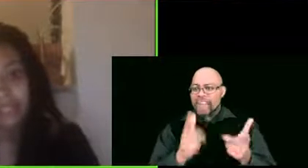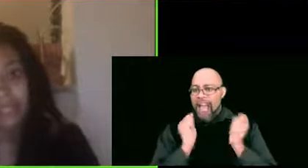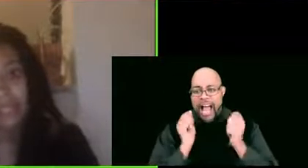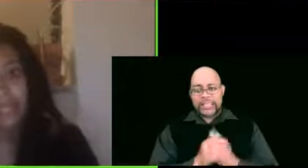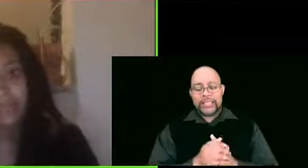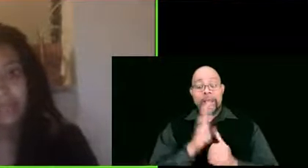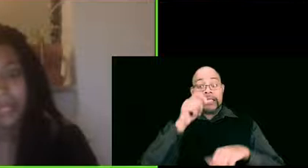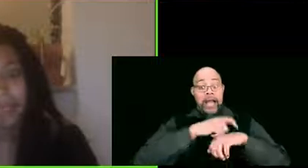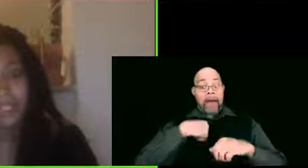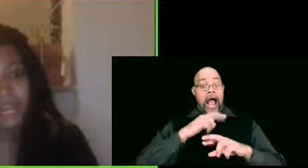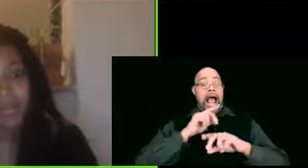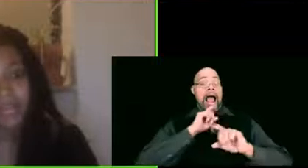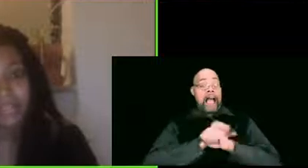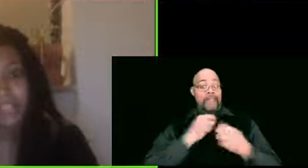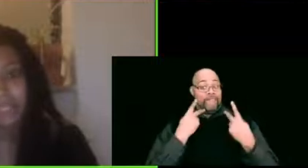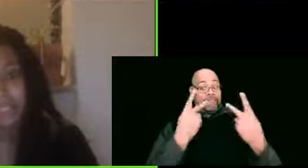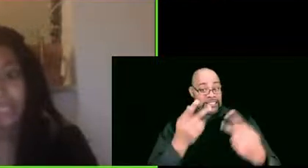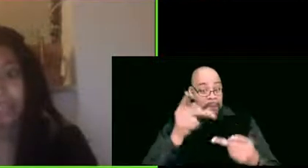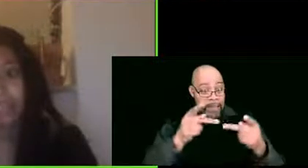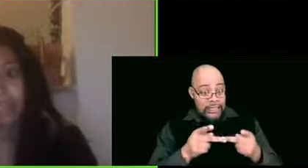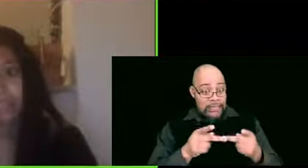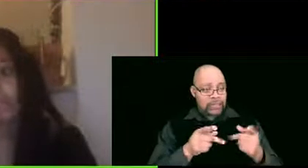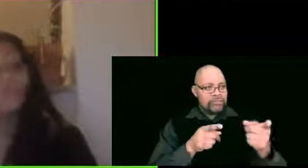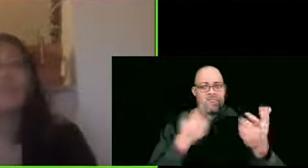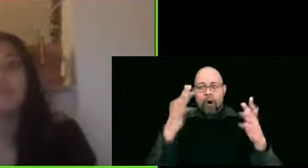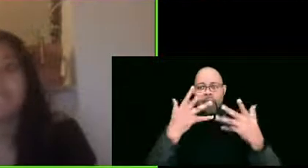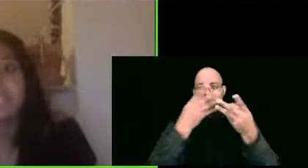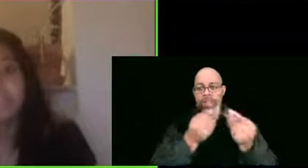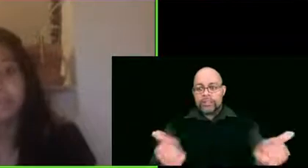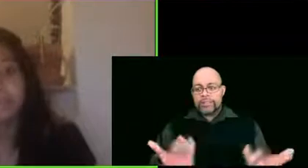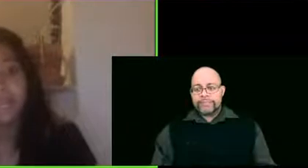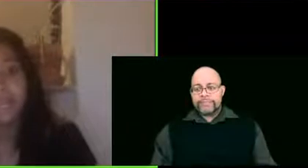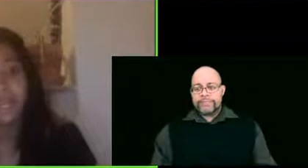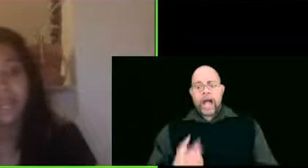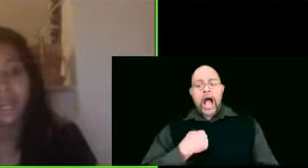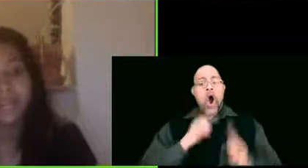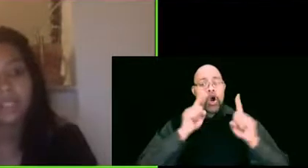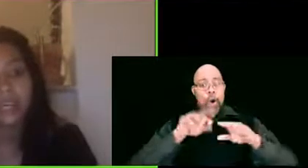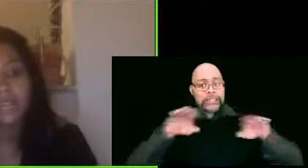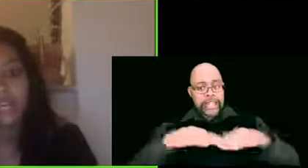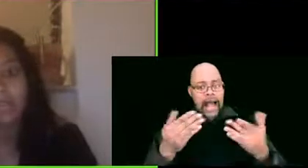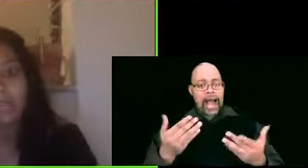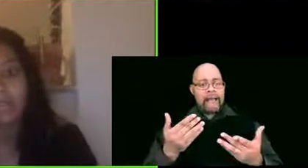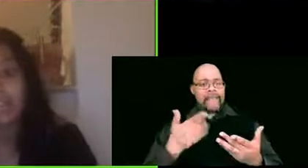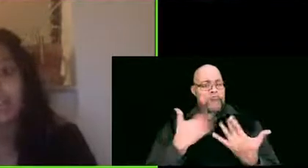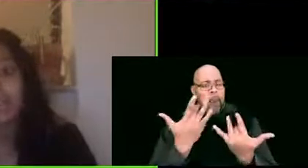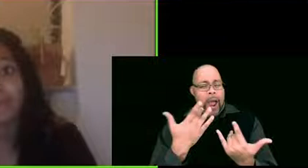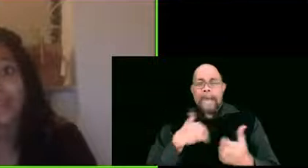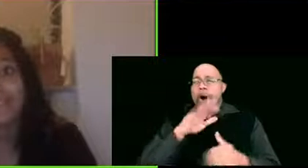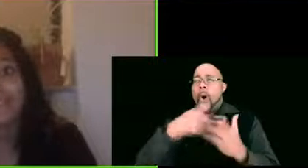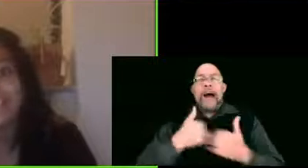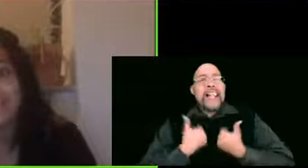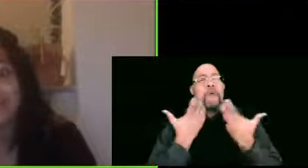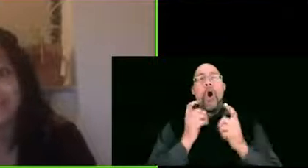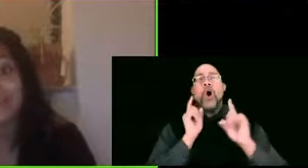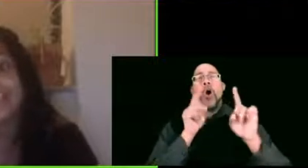so rapidly. And by the time I was actually visiting a lot of them, they were already gone. And I would go on a dive that'd be a dive that I'd been